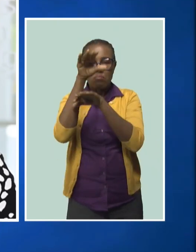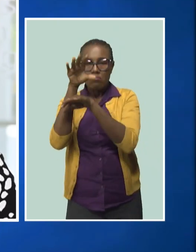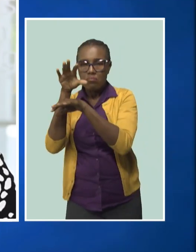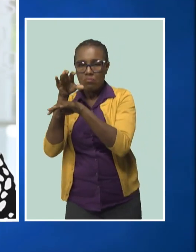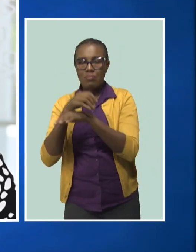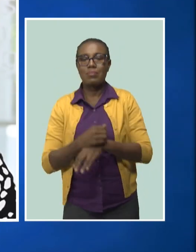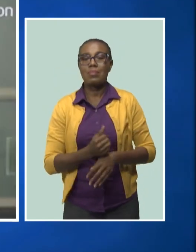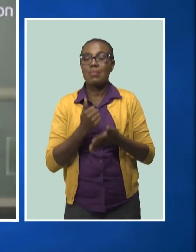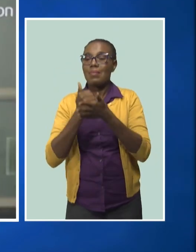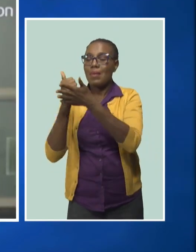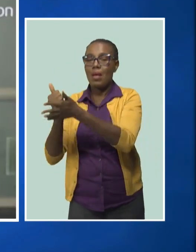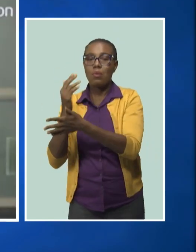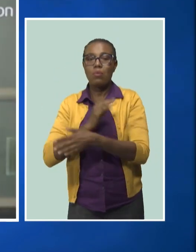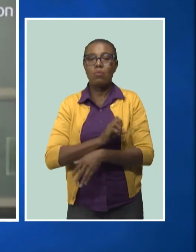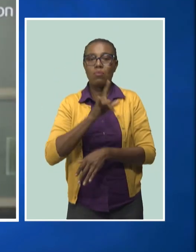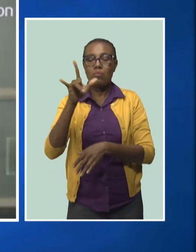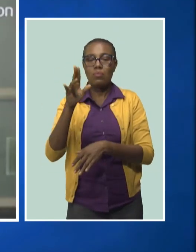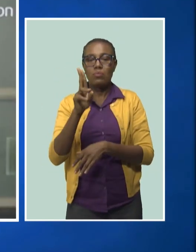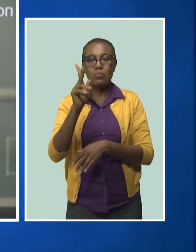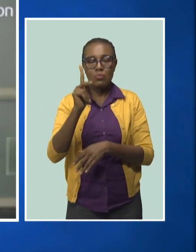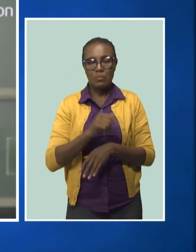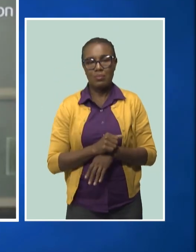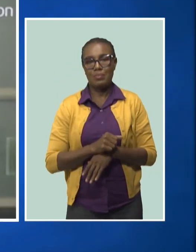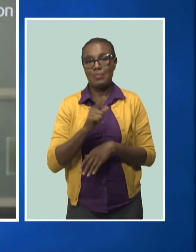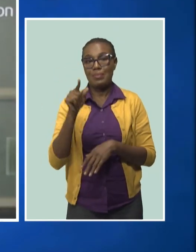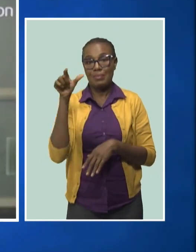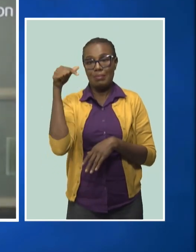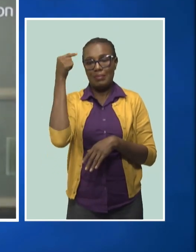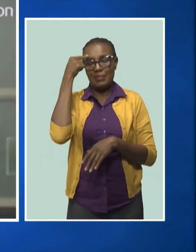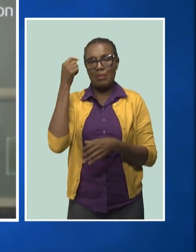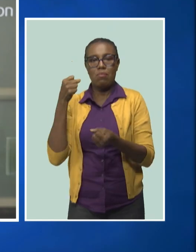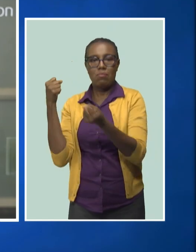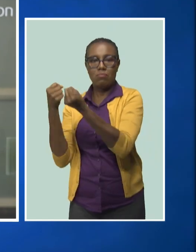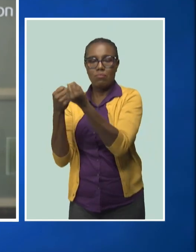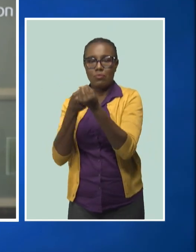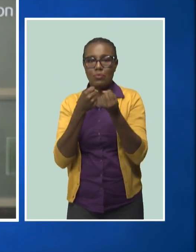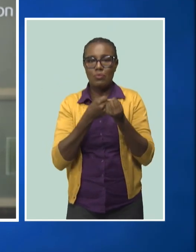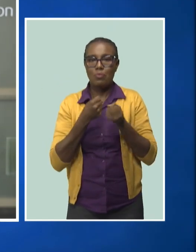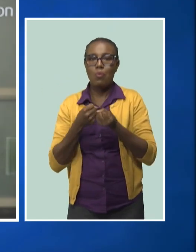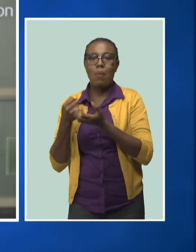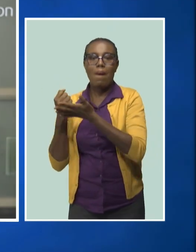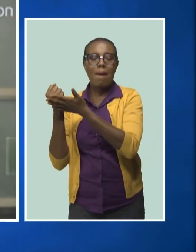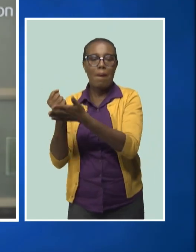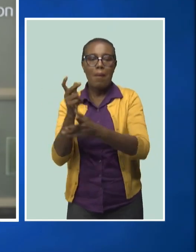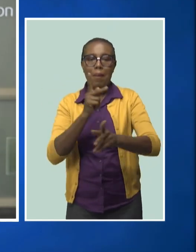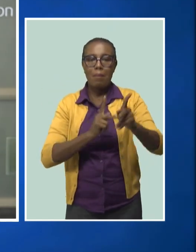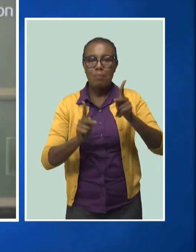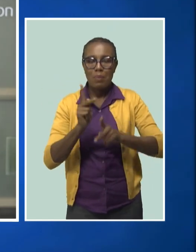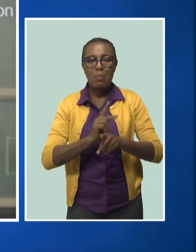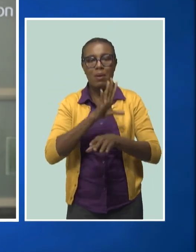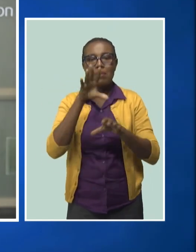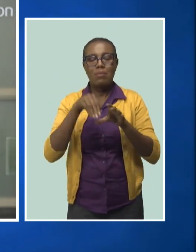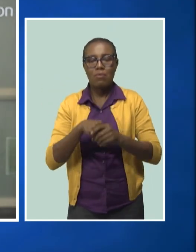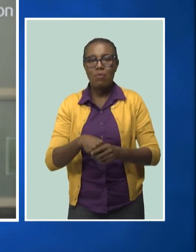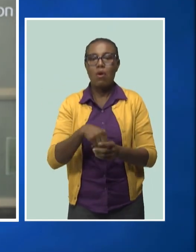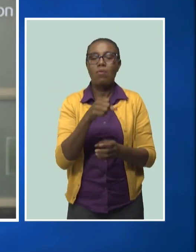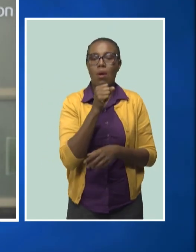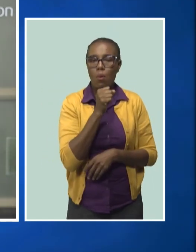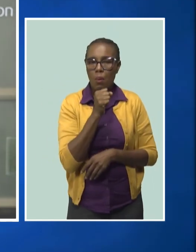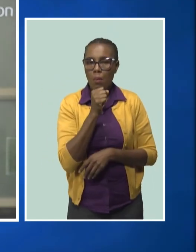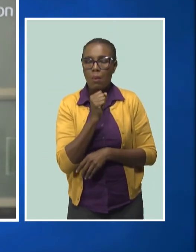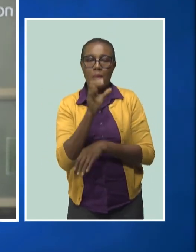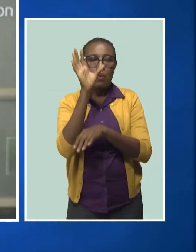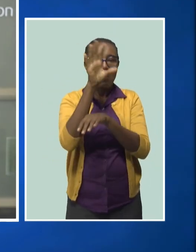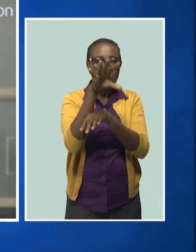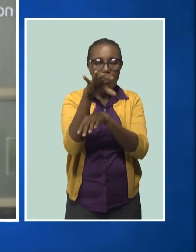is all about. The UK government is a keen supporter of media across the world. We work obviously closely with governments, but